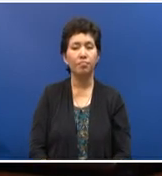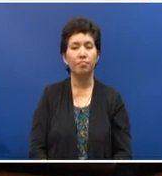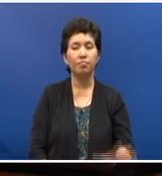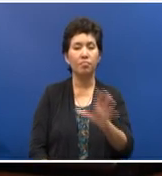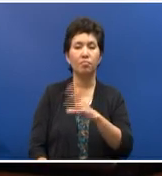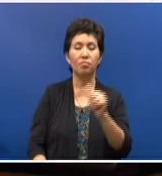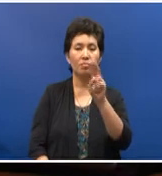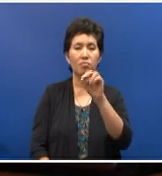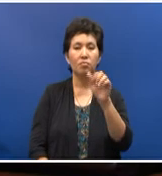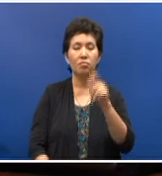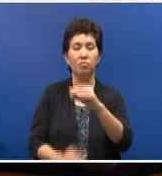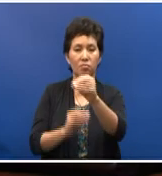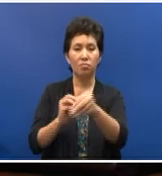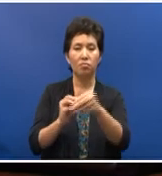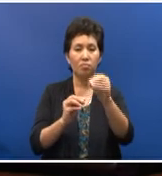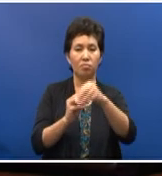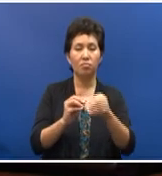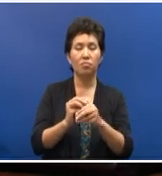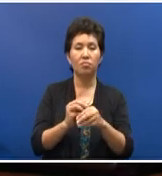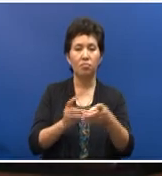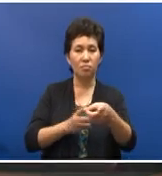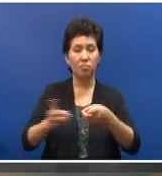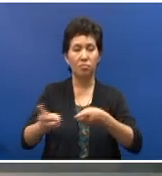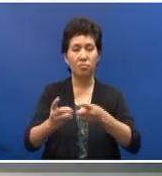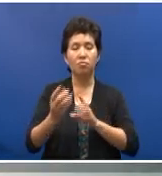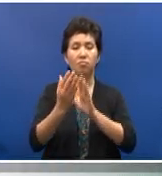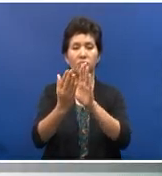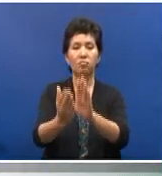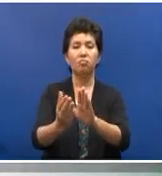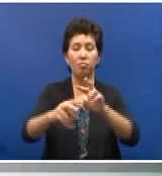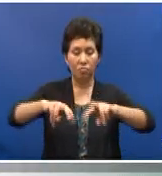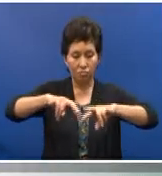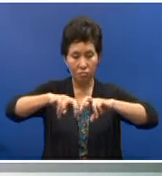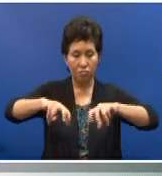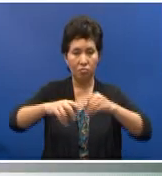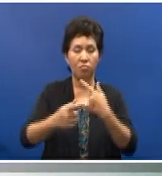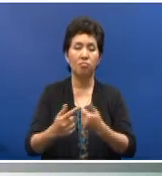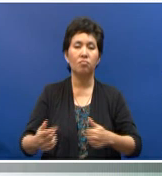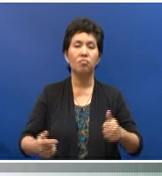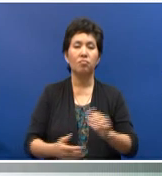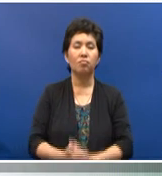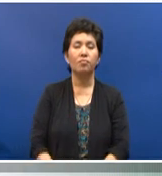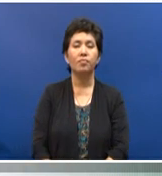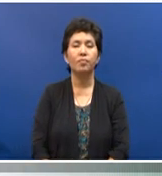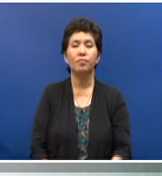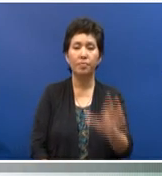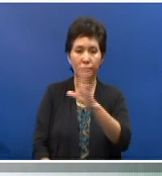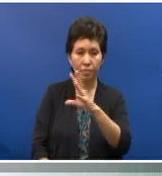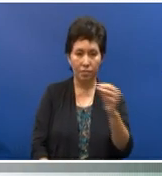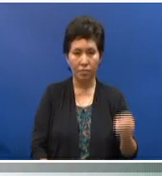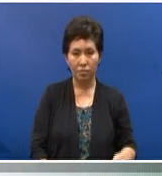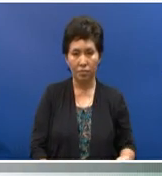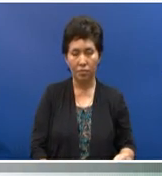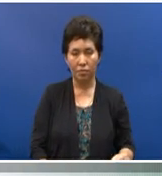and anthropology adopts a multidisciplinary approach in its search for truth. Okay, and